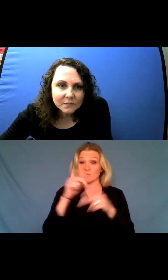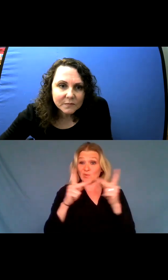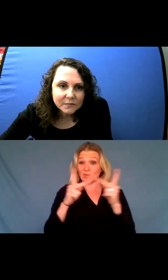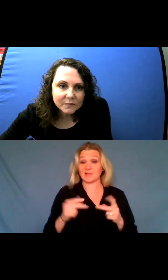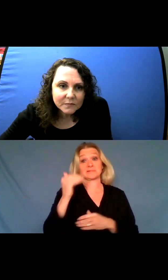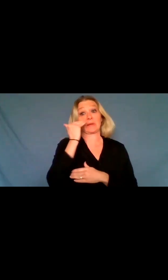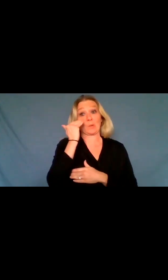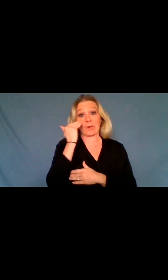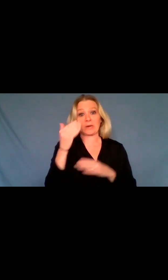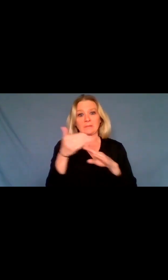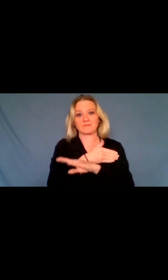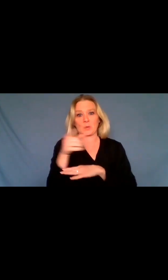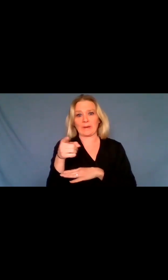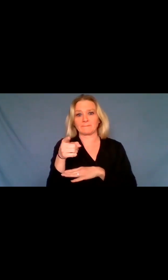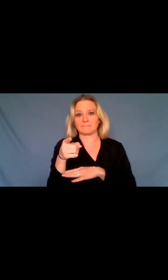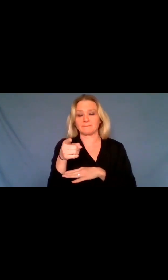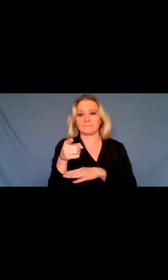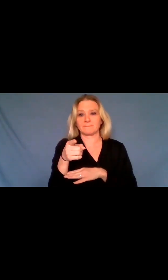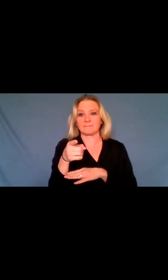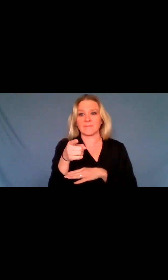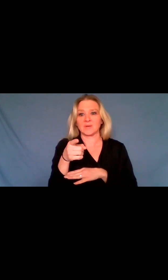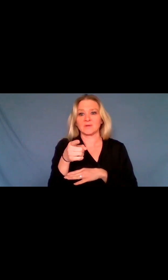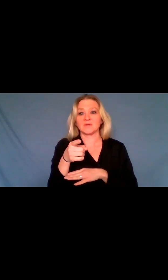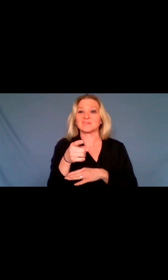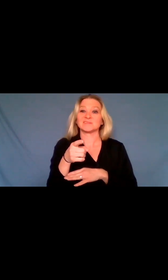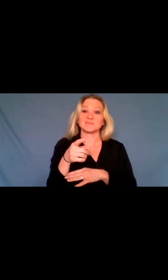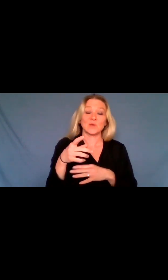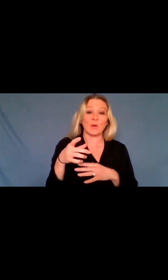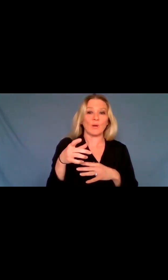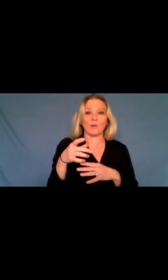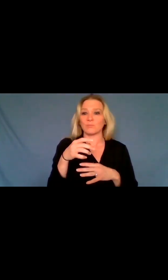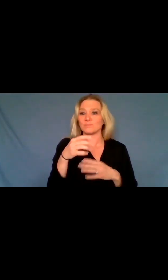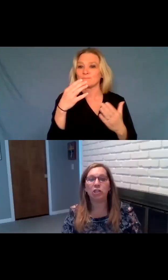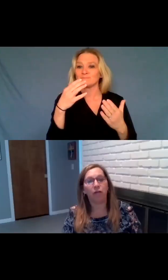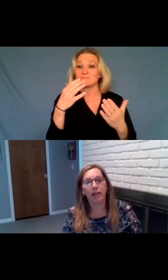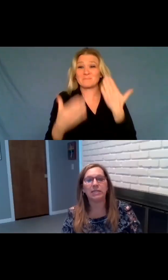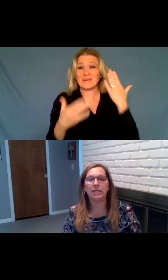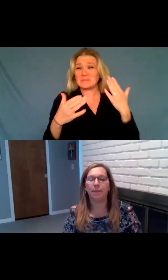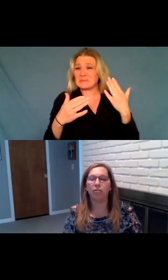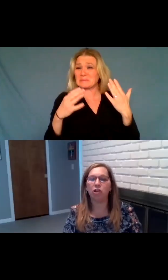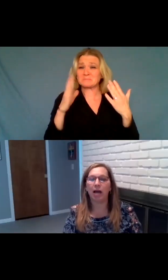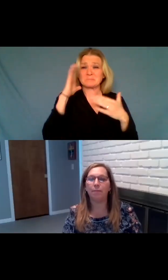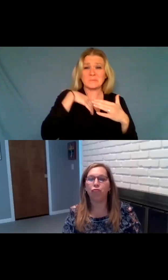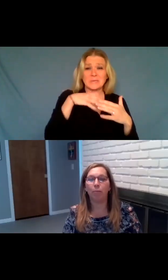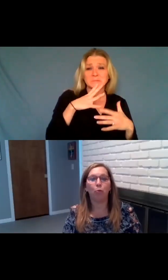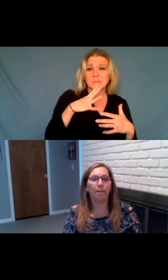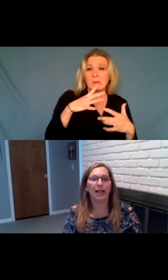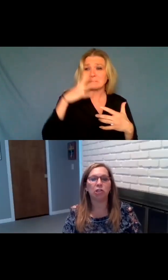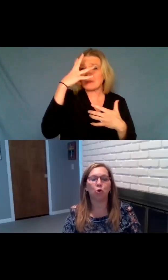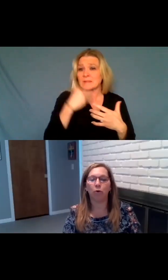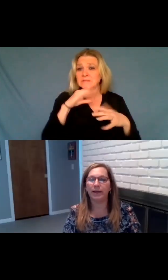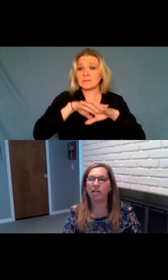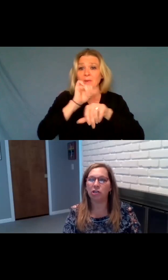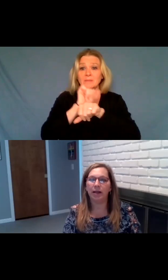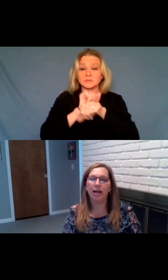is that he is behaving differently. So absenteeism, tardiness, it could be slurred speech, falling asleep on the job, trouble with